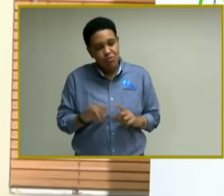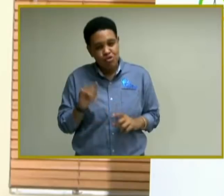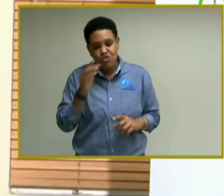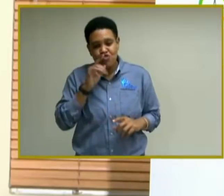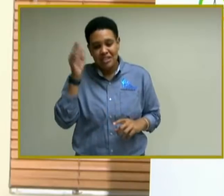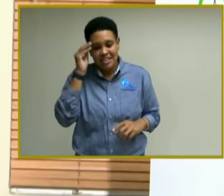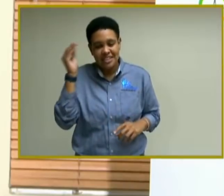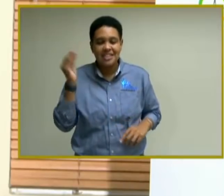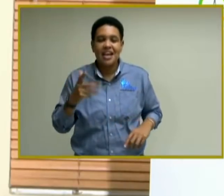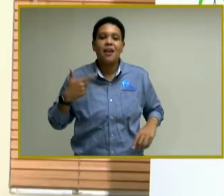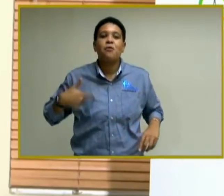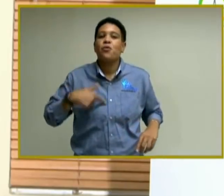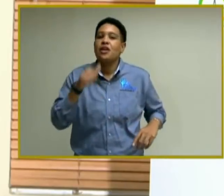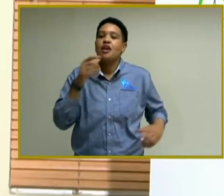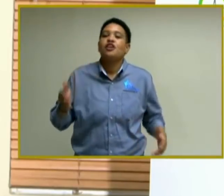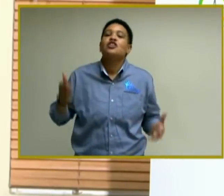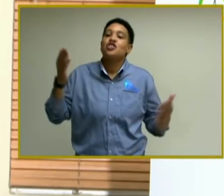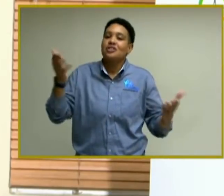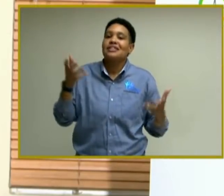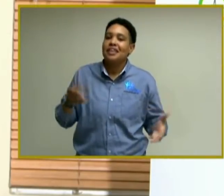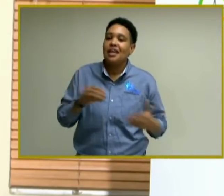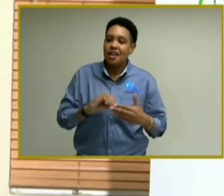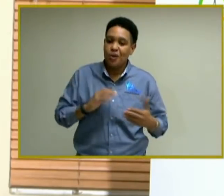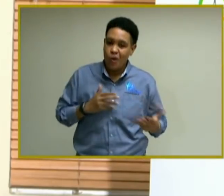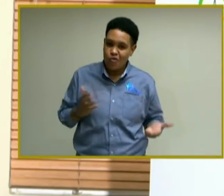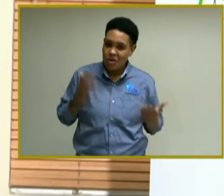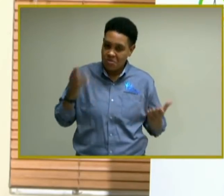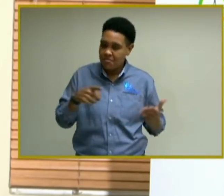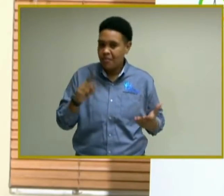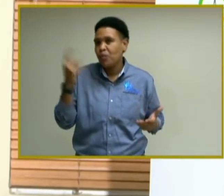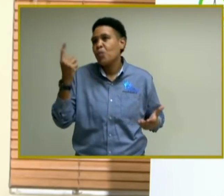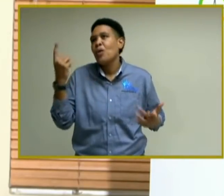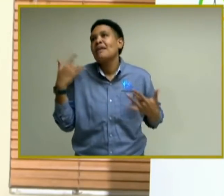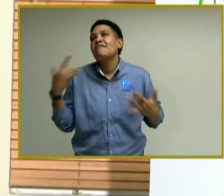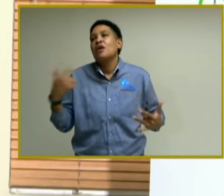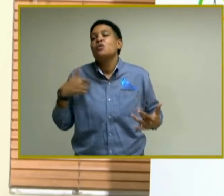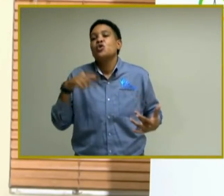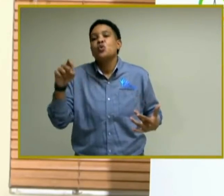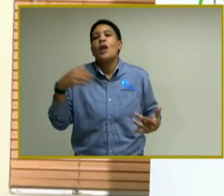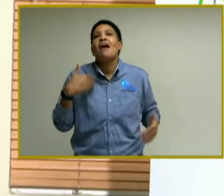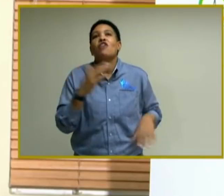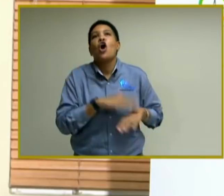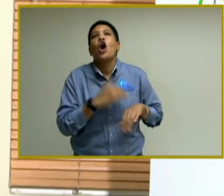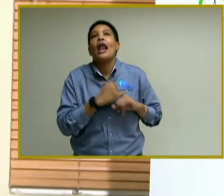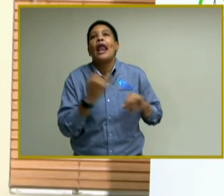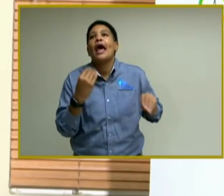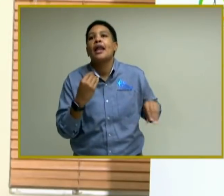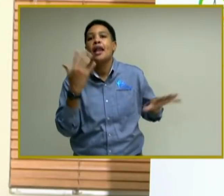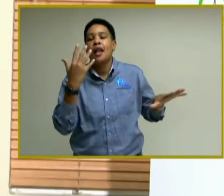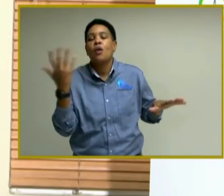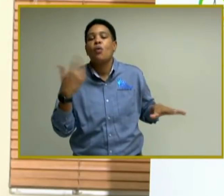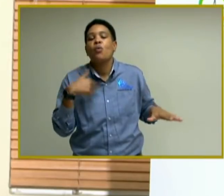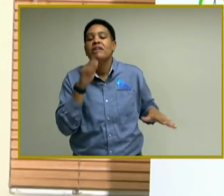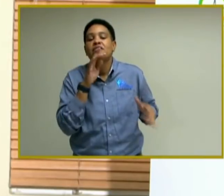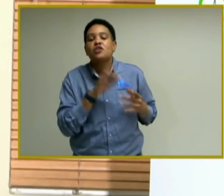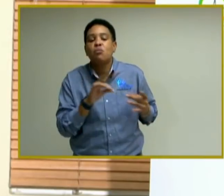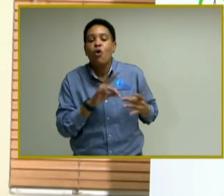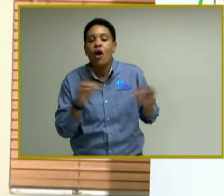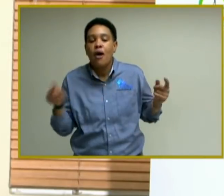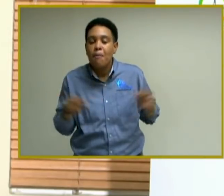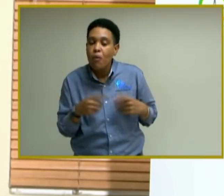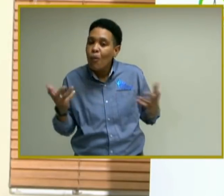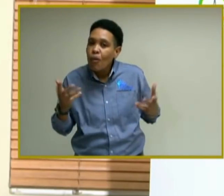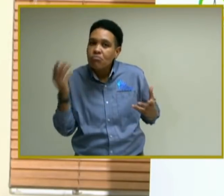say that we are not suggesting here in our recommendations that the only event we should have should be virtual. What we have spoken about, or